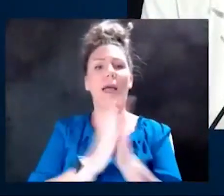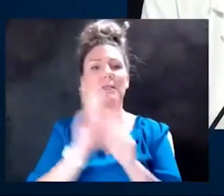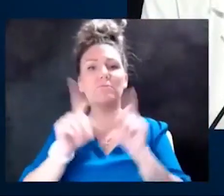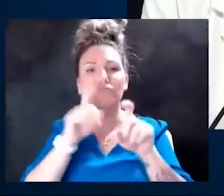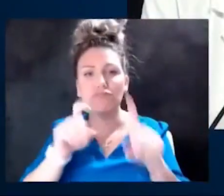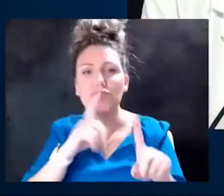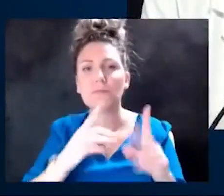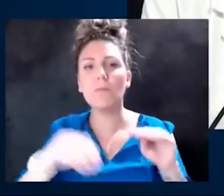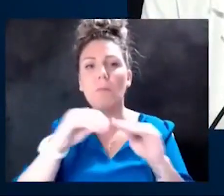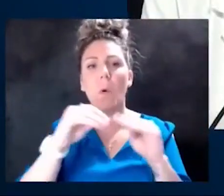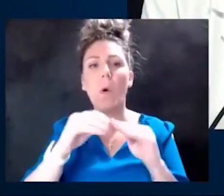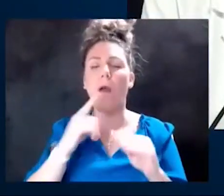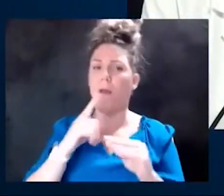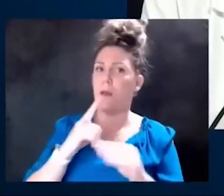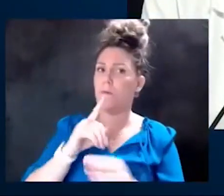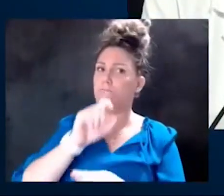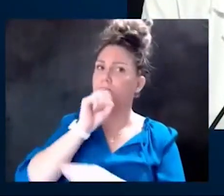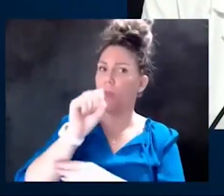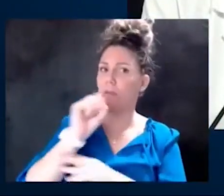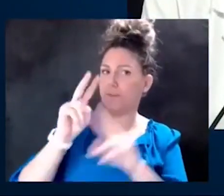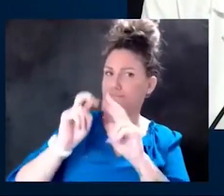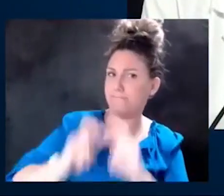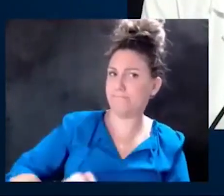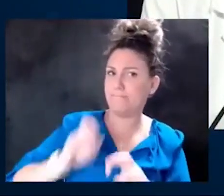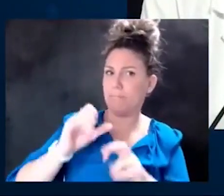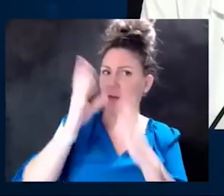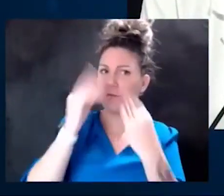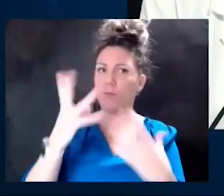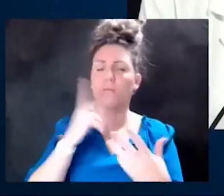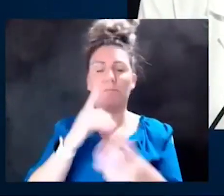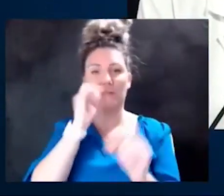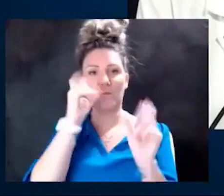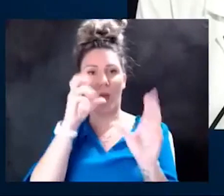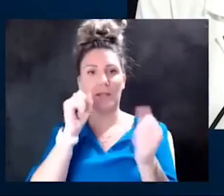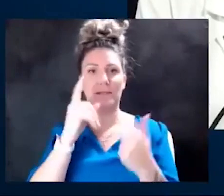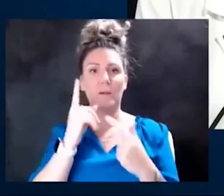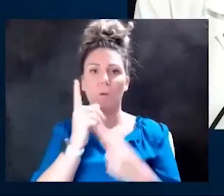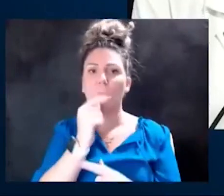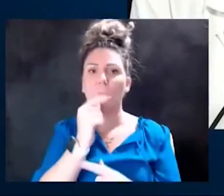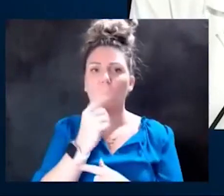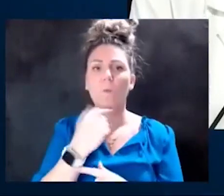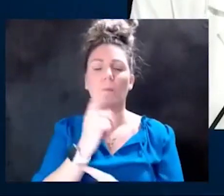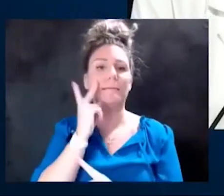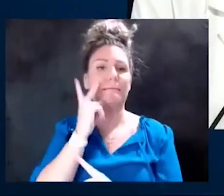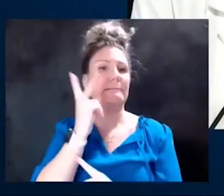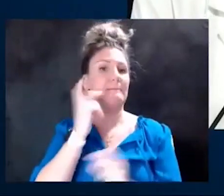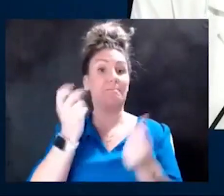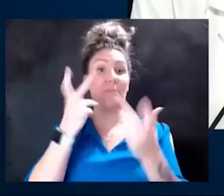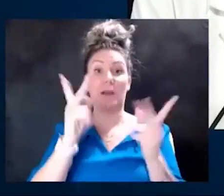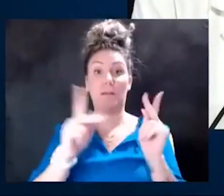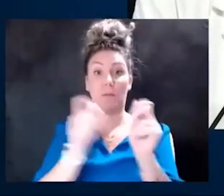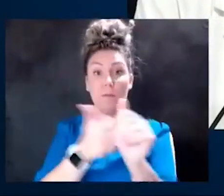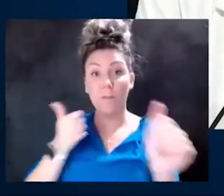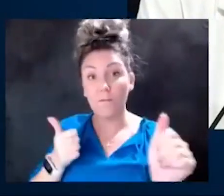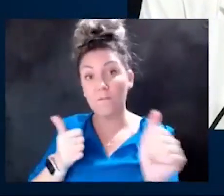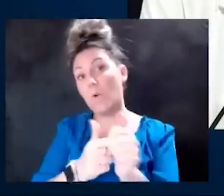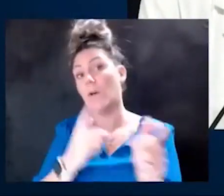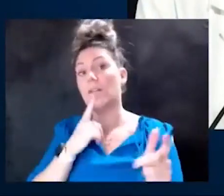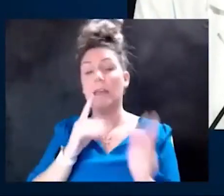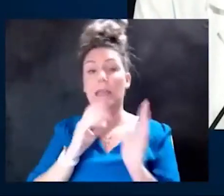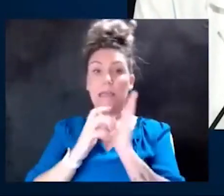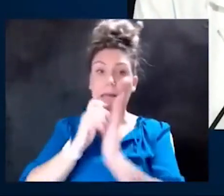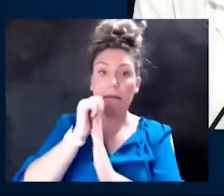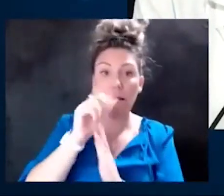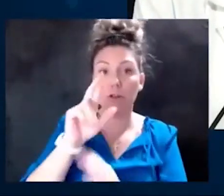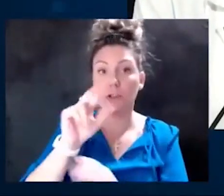that information, because I think it is fascinating to think about who, and we saw that a lot of people avoiding care. We saw the cancer rates jump. We saw in terms